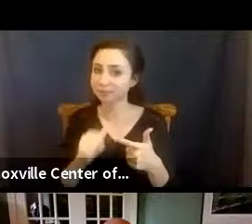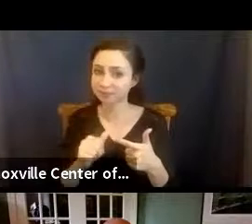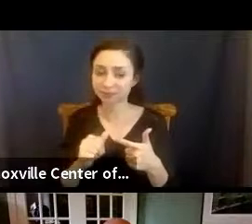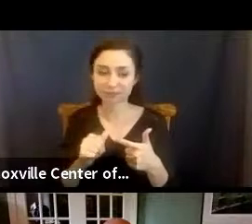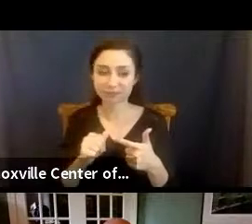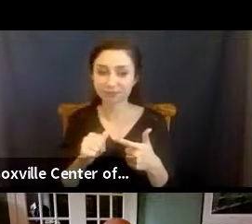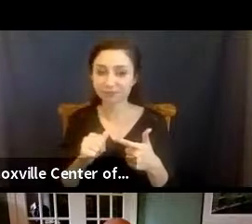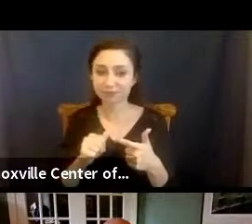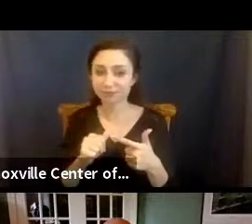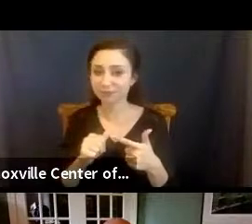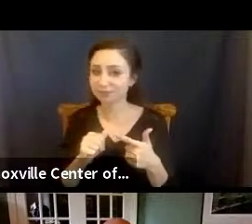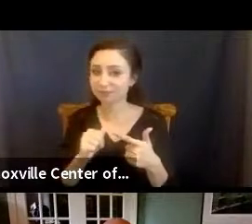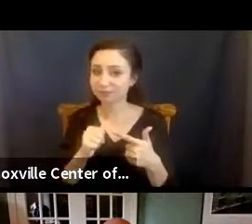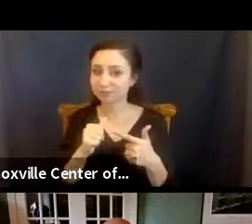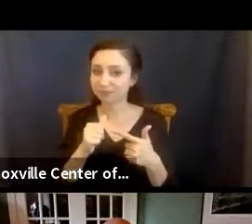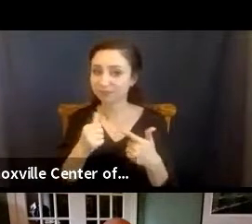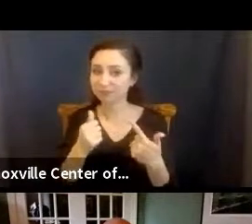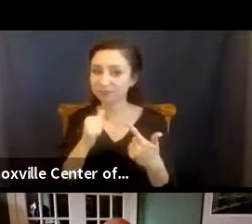necessarily